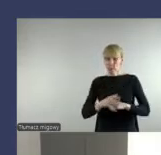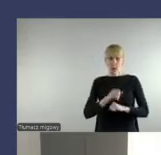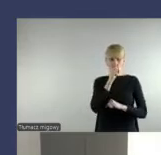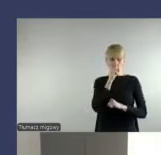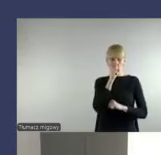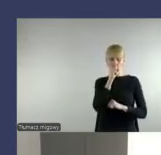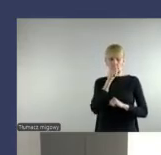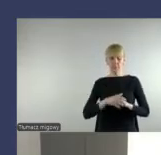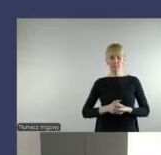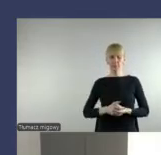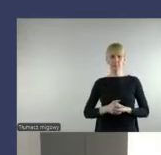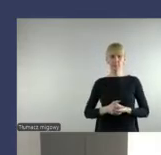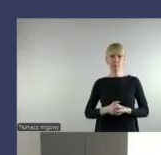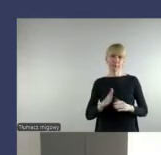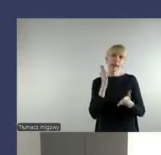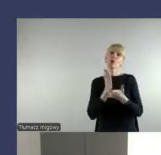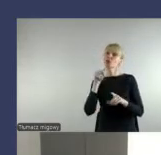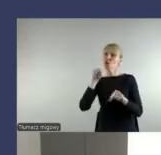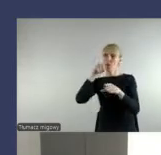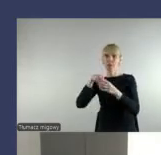just complements them.